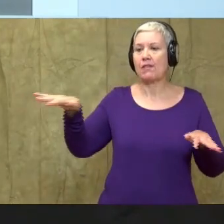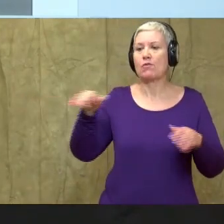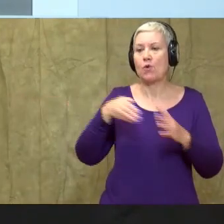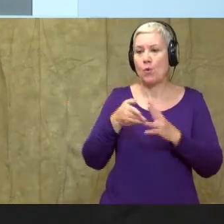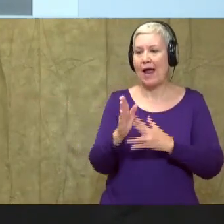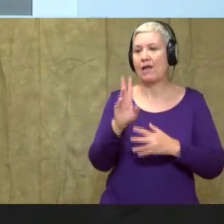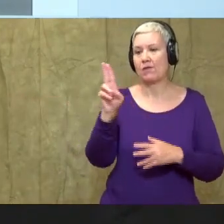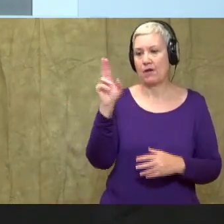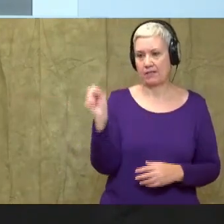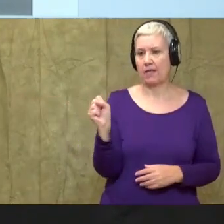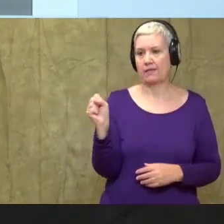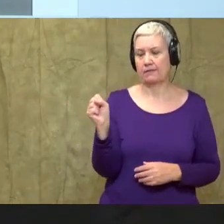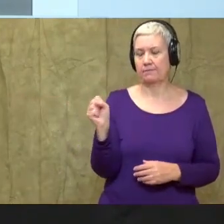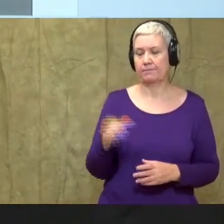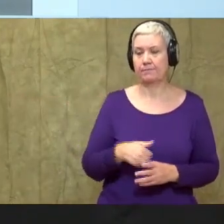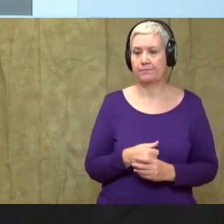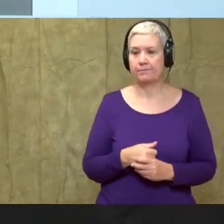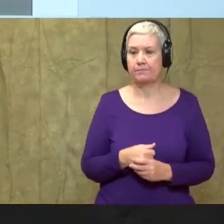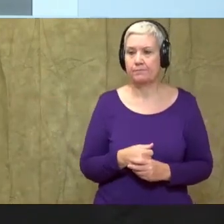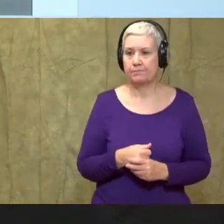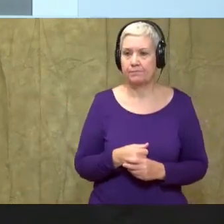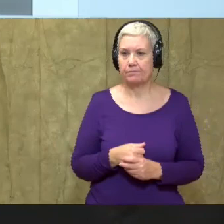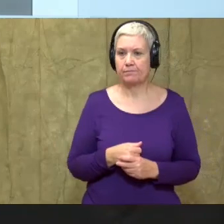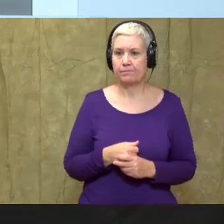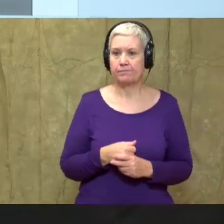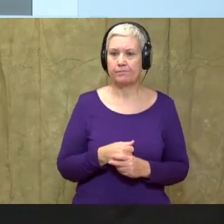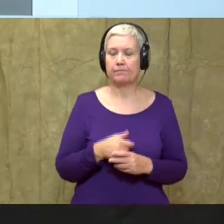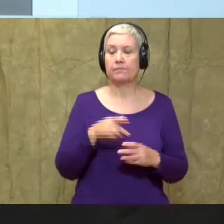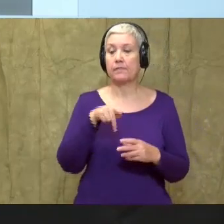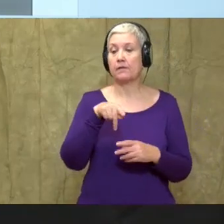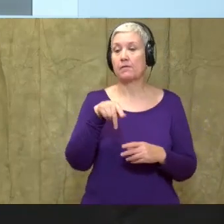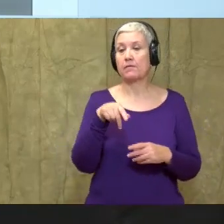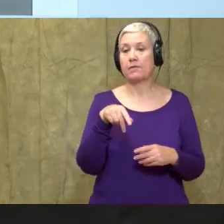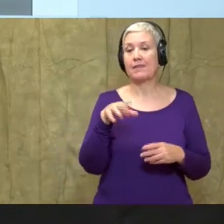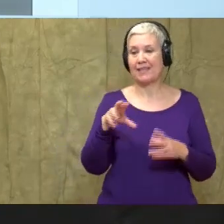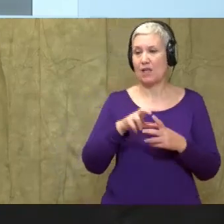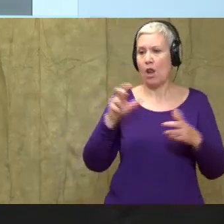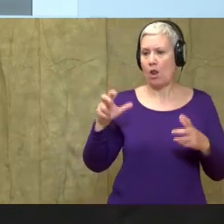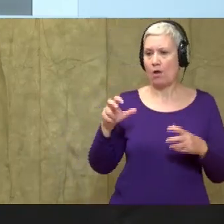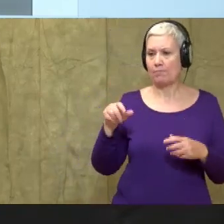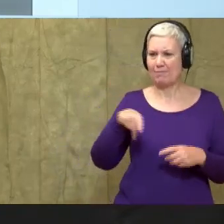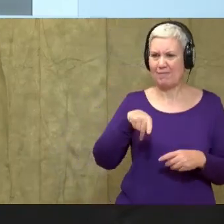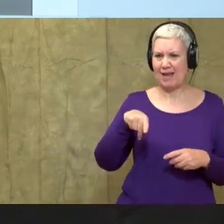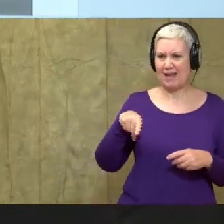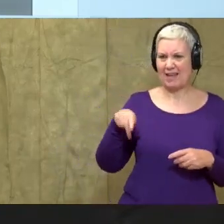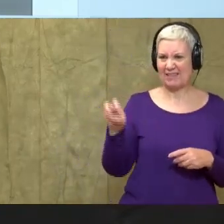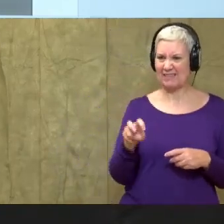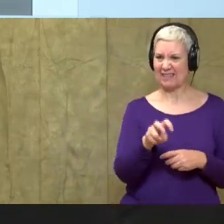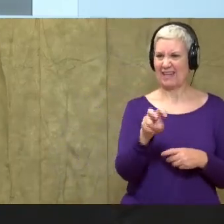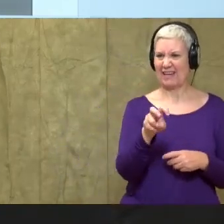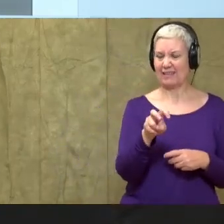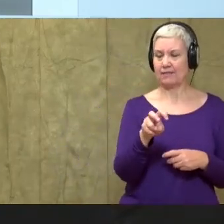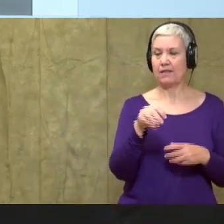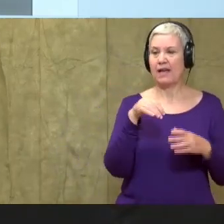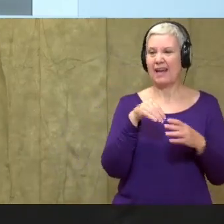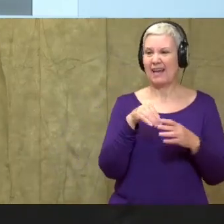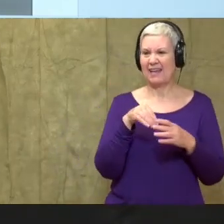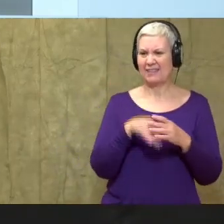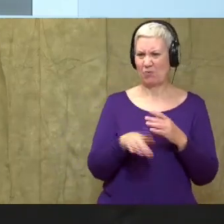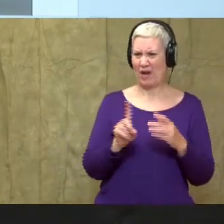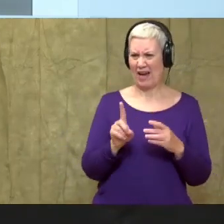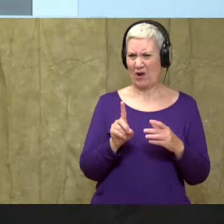States. Pythons are actually originally bred in Africa. They're on the other side of the